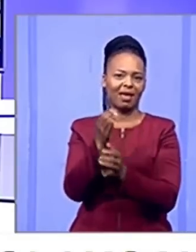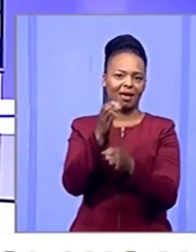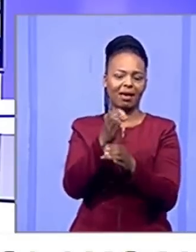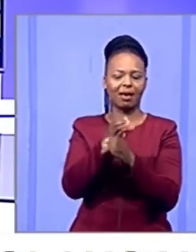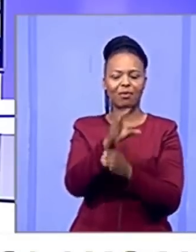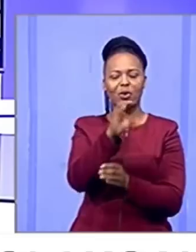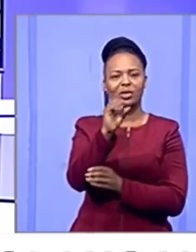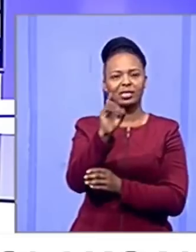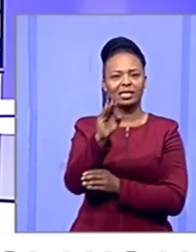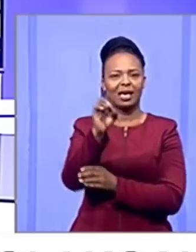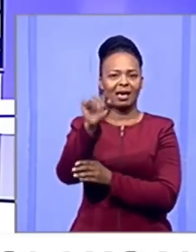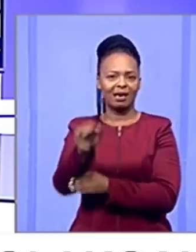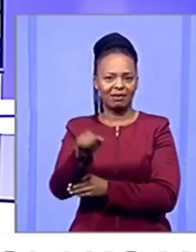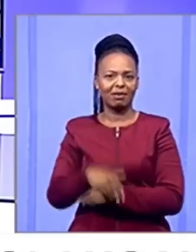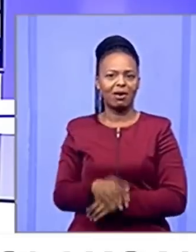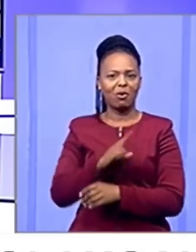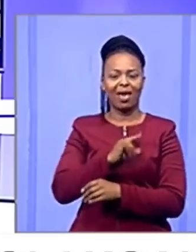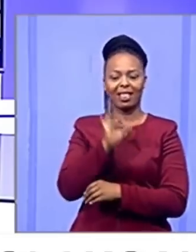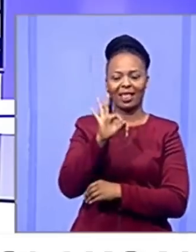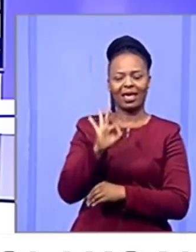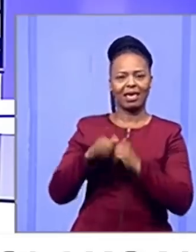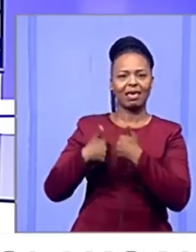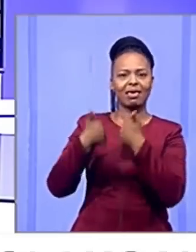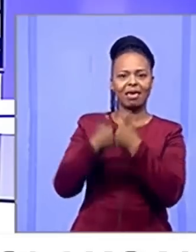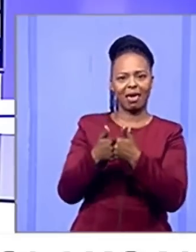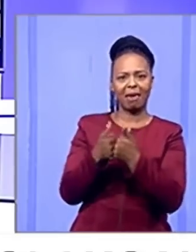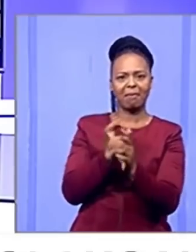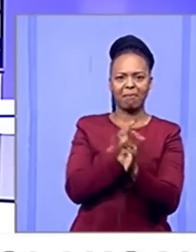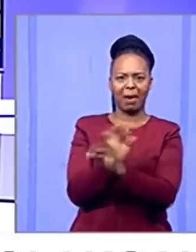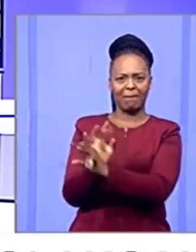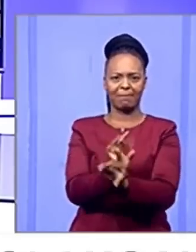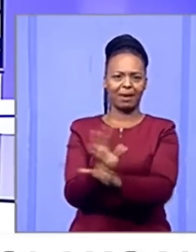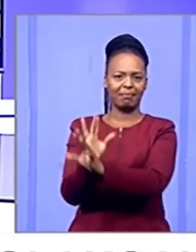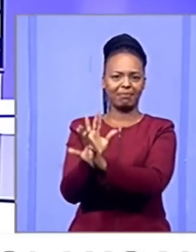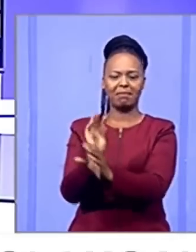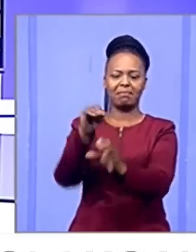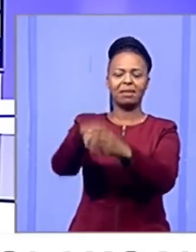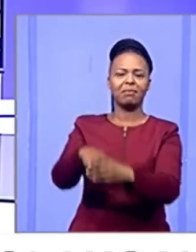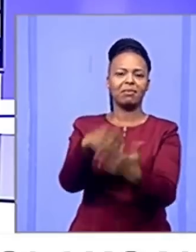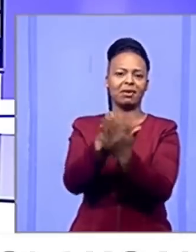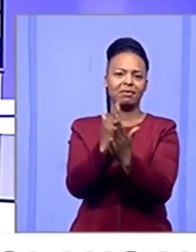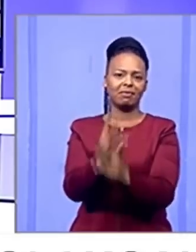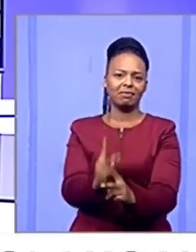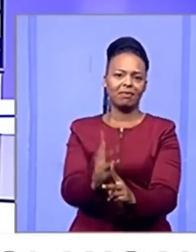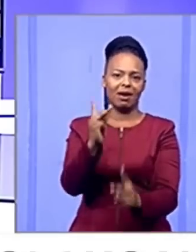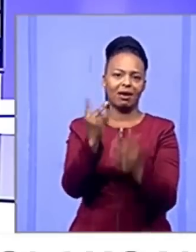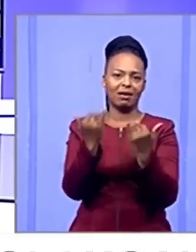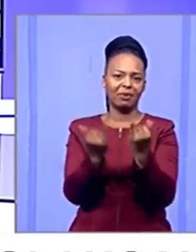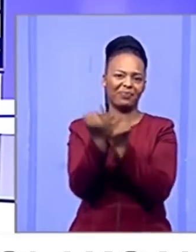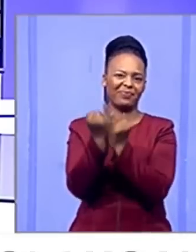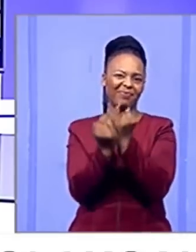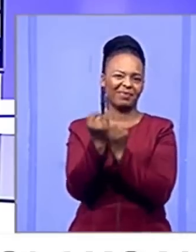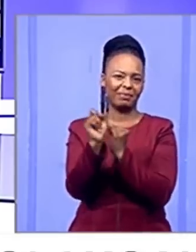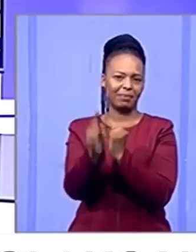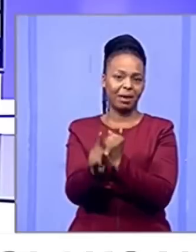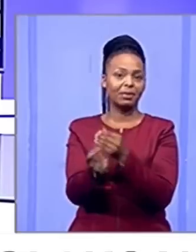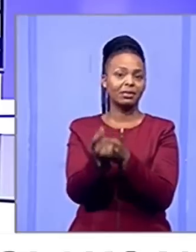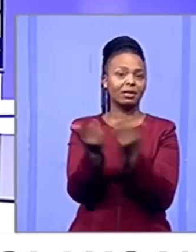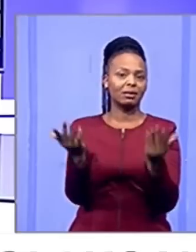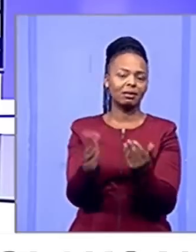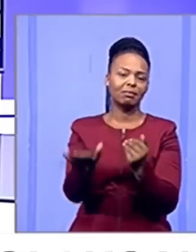e itsotsoropile dipapading tše tharo fao e fetetšego go se ka makgaolakgang a phadišano yeo e kgatlampanago